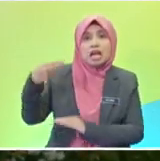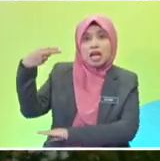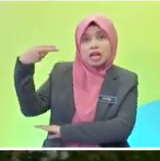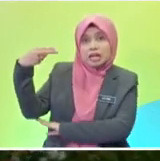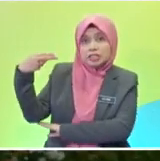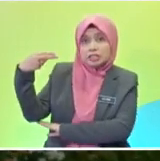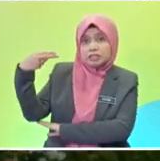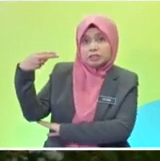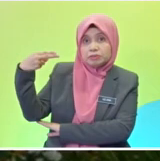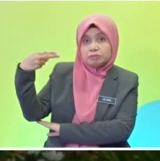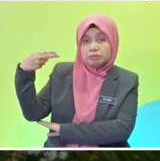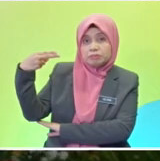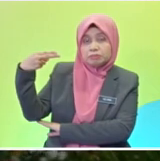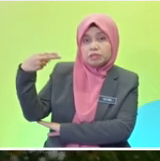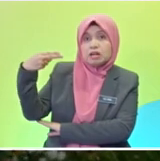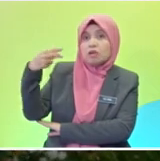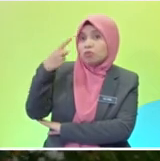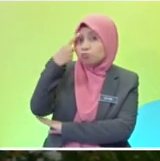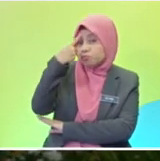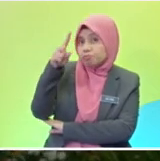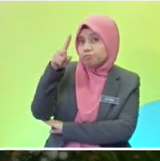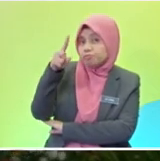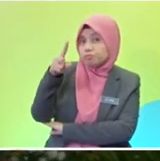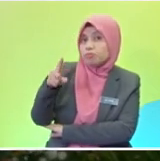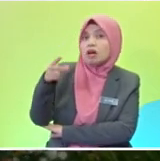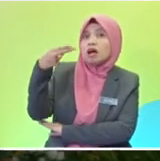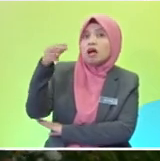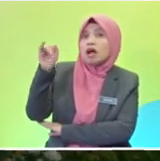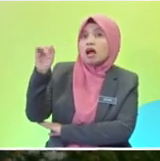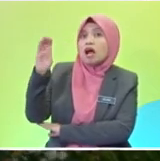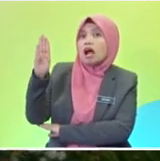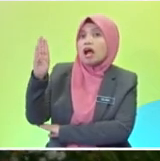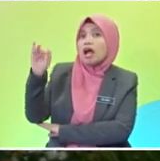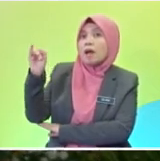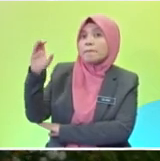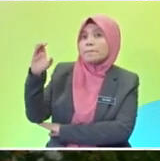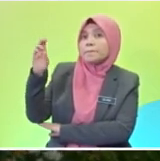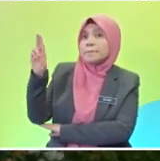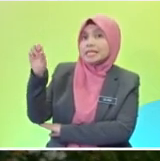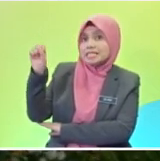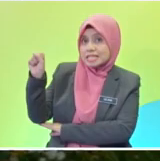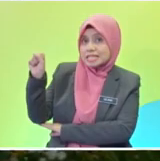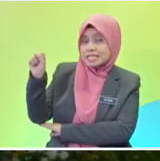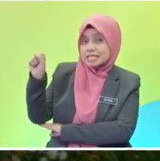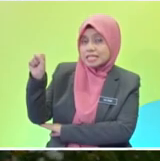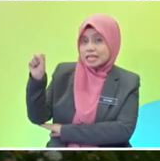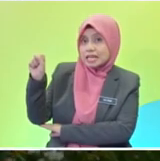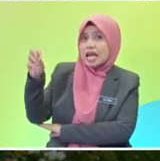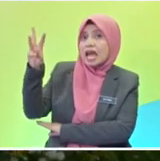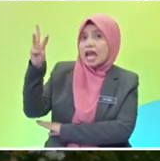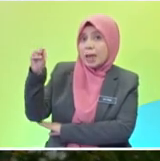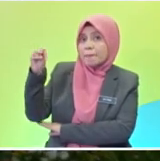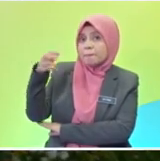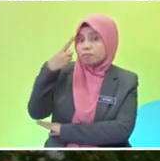H for hibiscus. Okay, all right, teacher. M for morning glory.